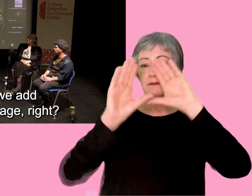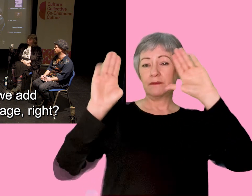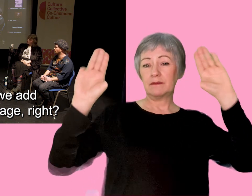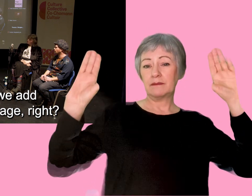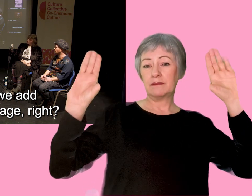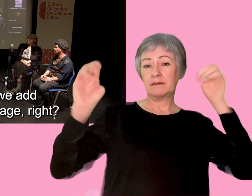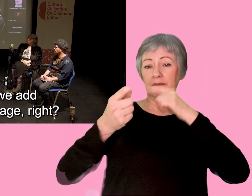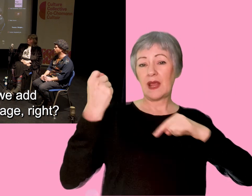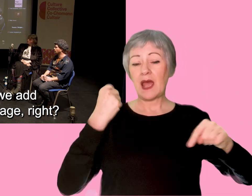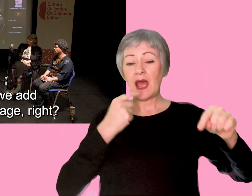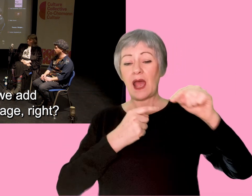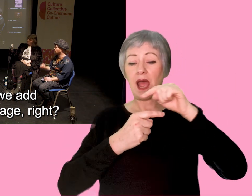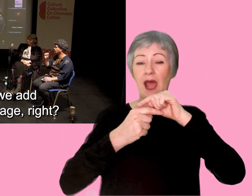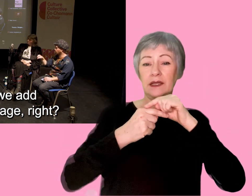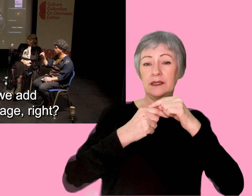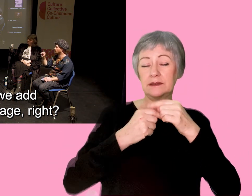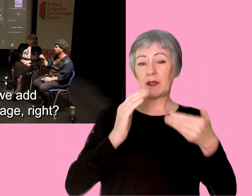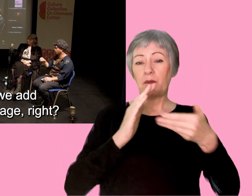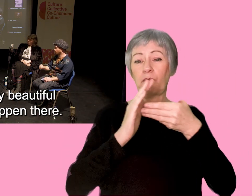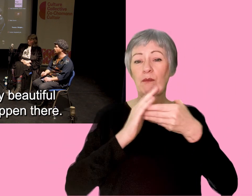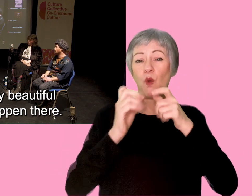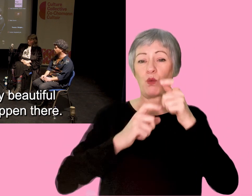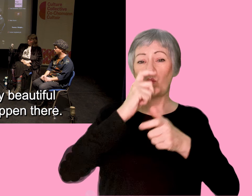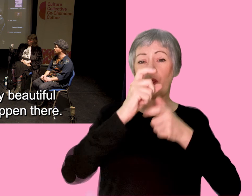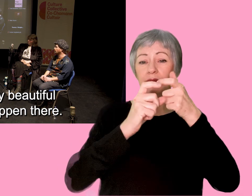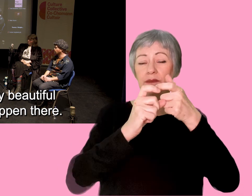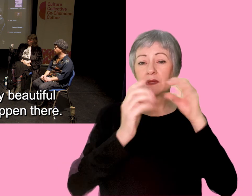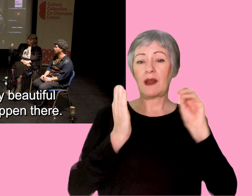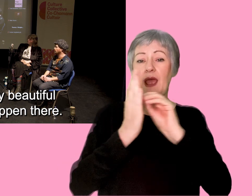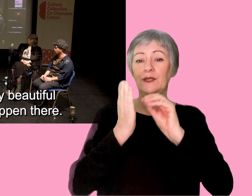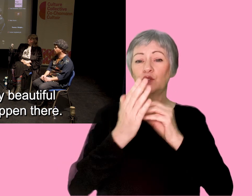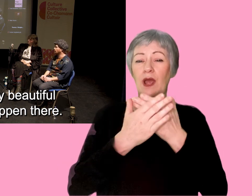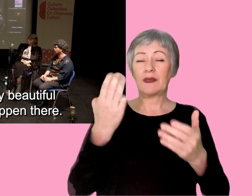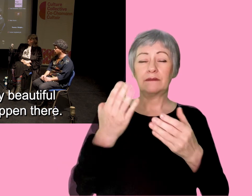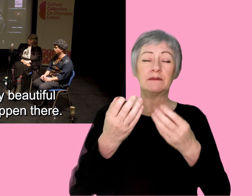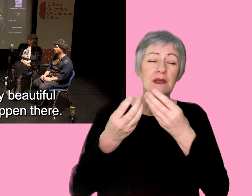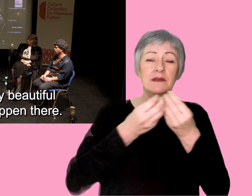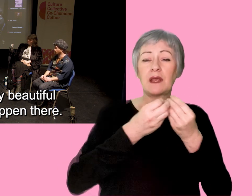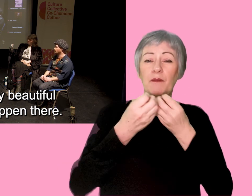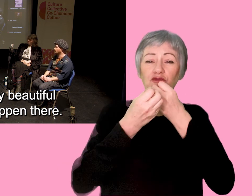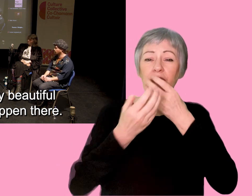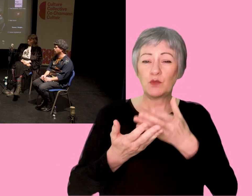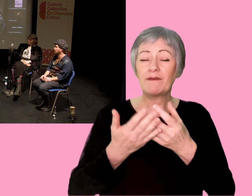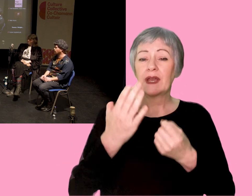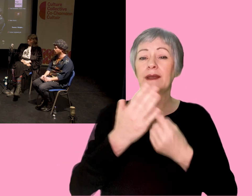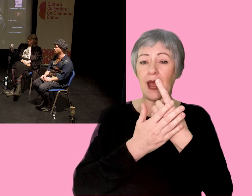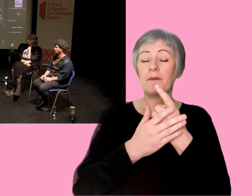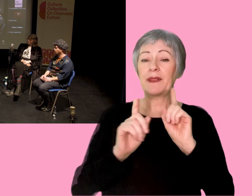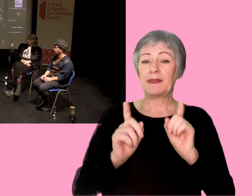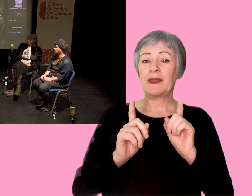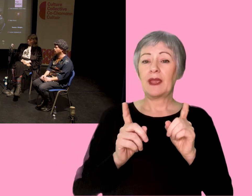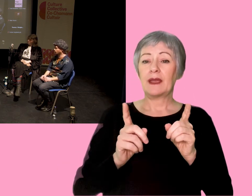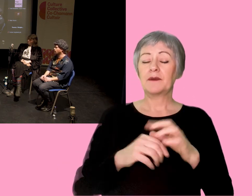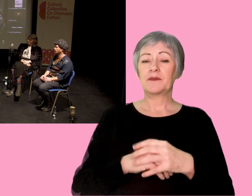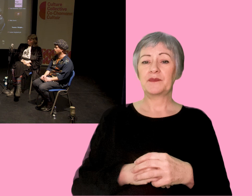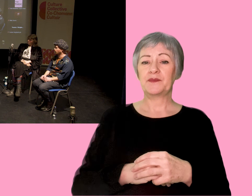as we add more words to our language, right? There's something really beautiful that can happen there.